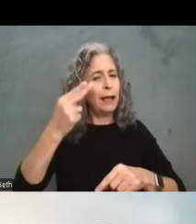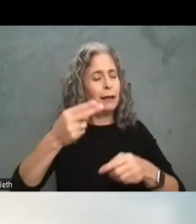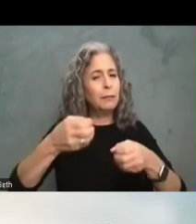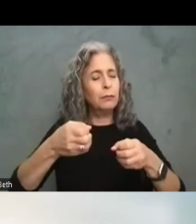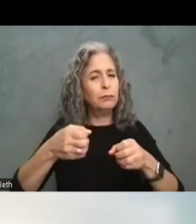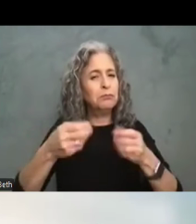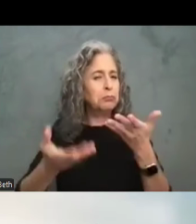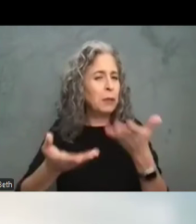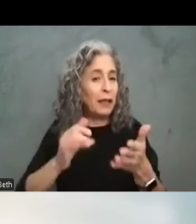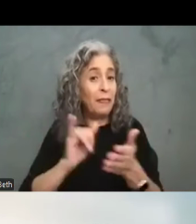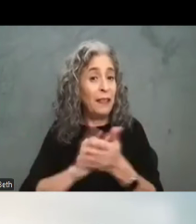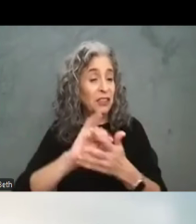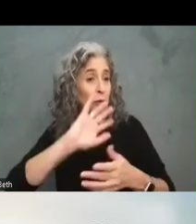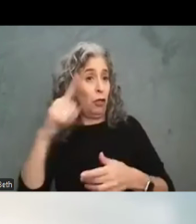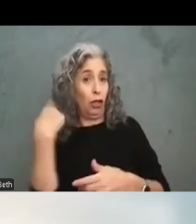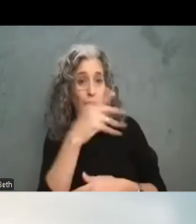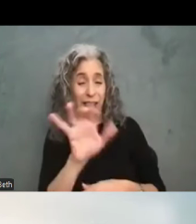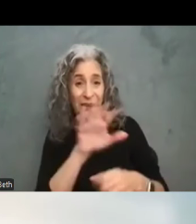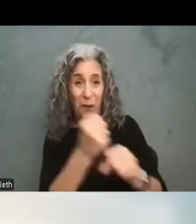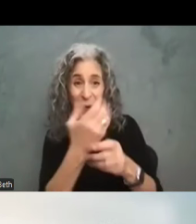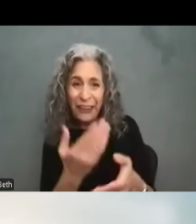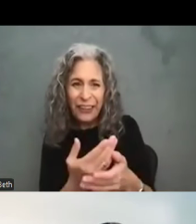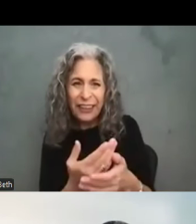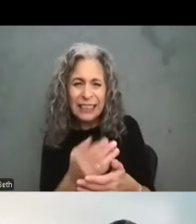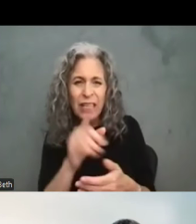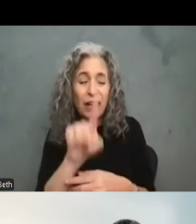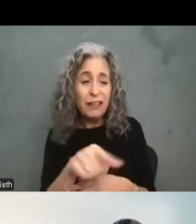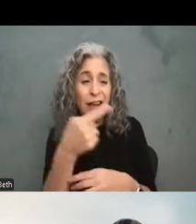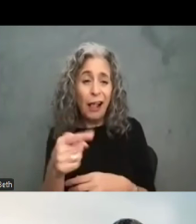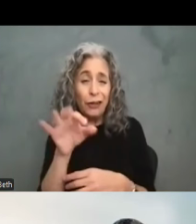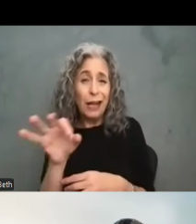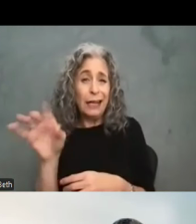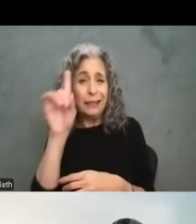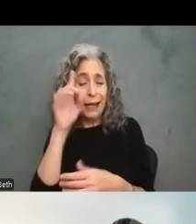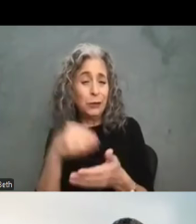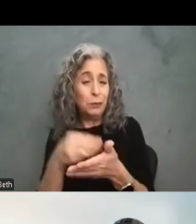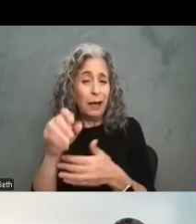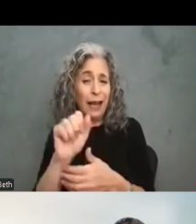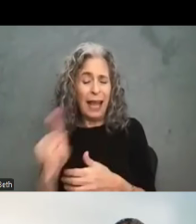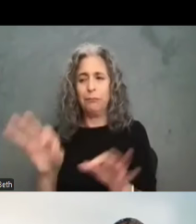like a winner. It's now an easy $1.99 purchasing decision.